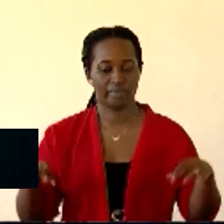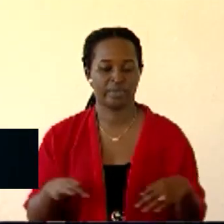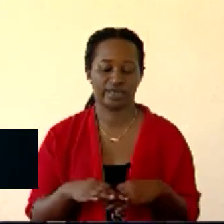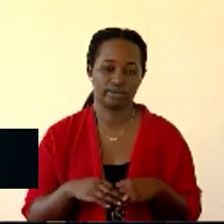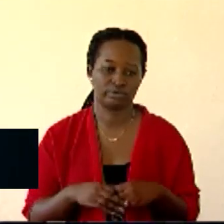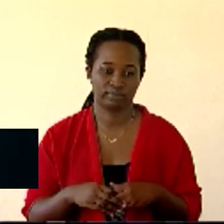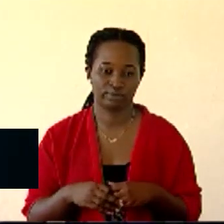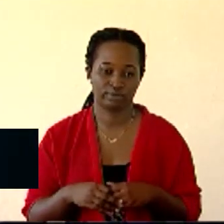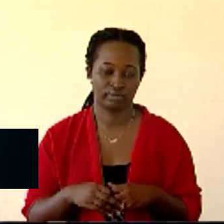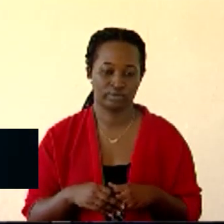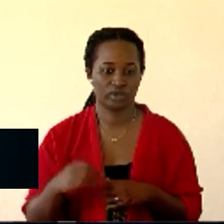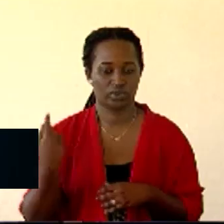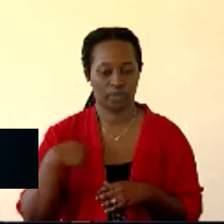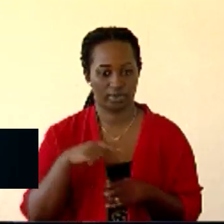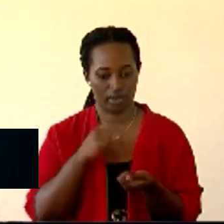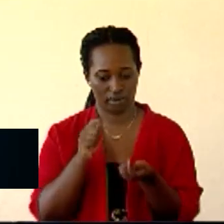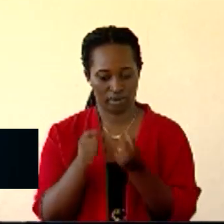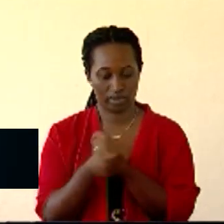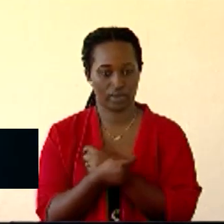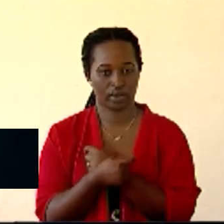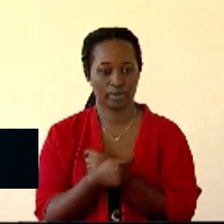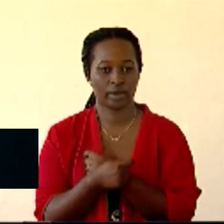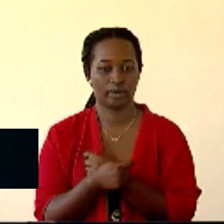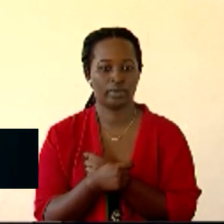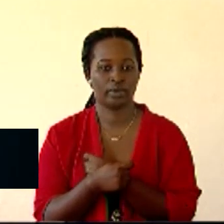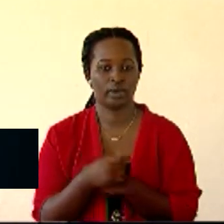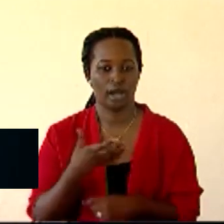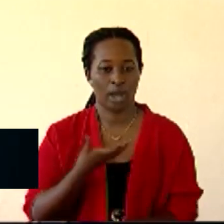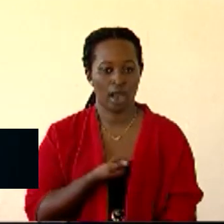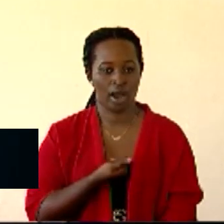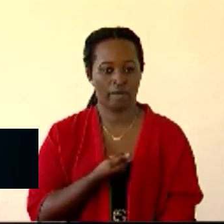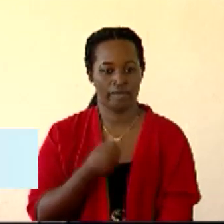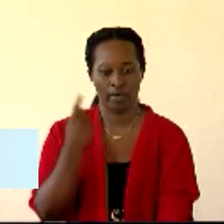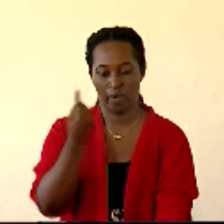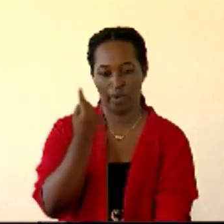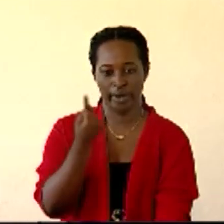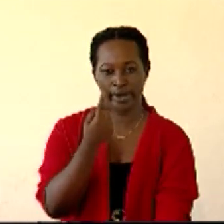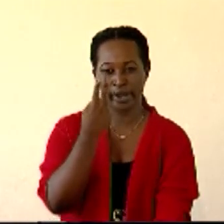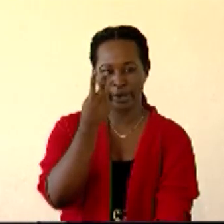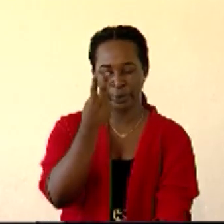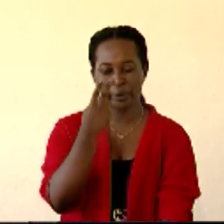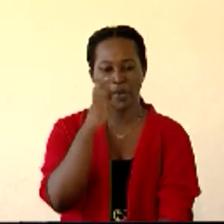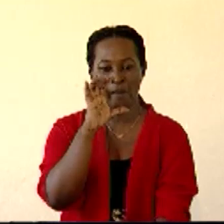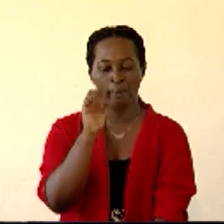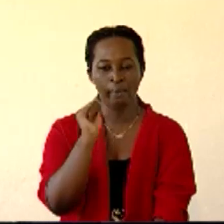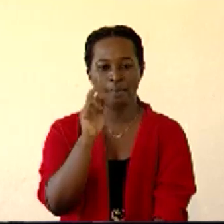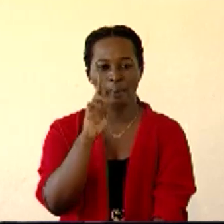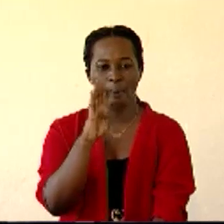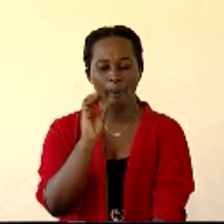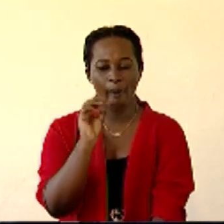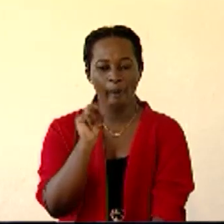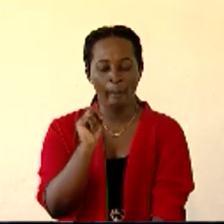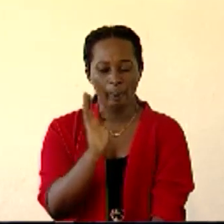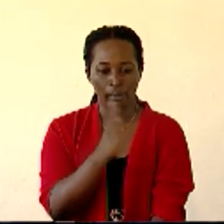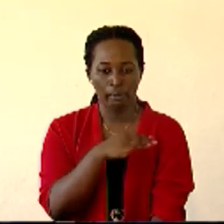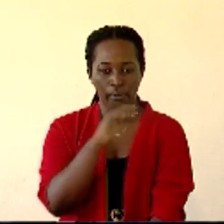given. So we just convert this. So this one has only 2 carbon atoms. So just look